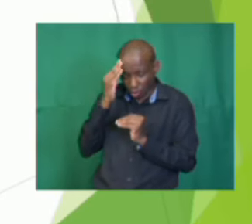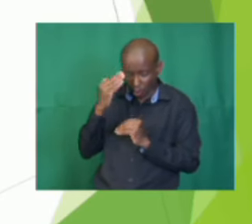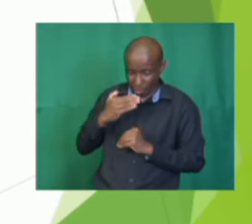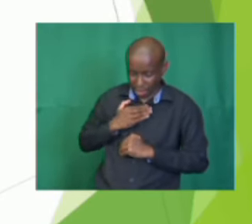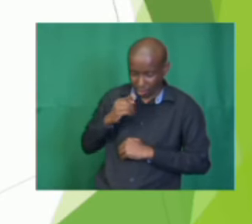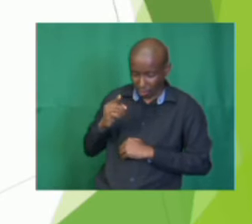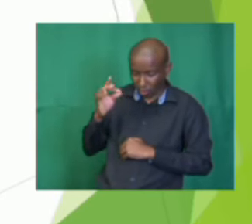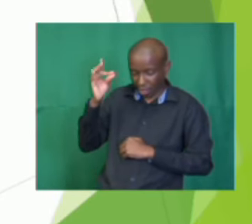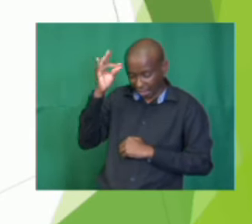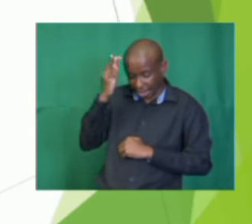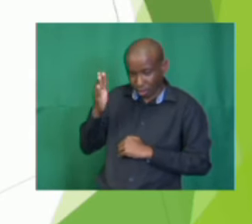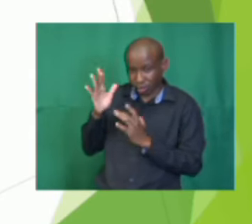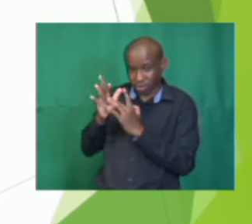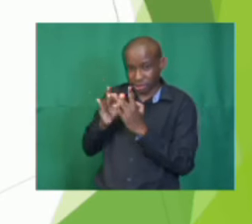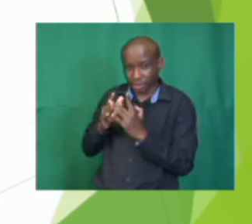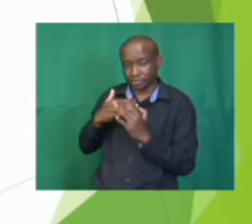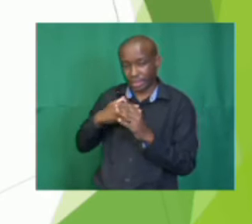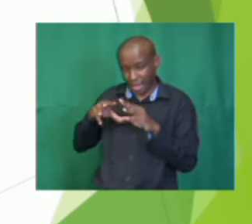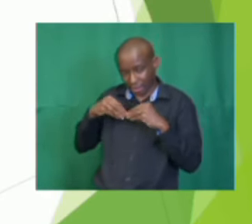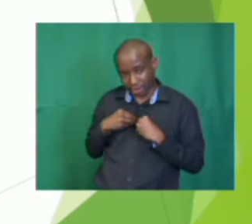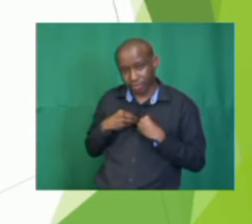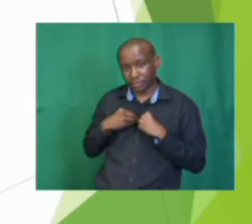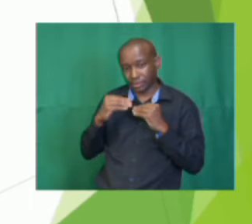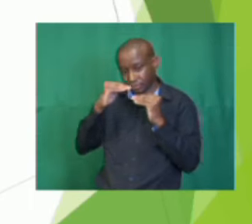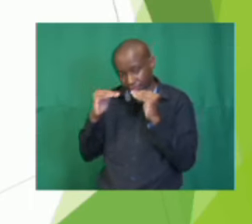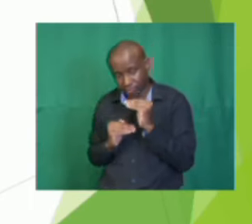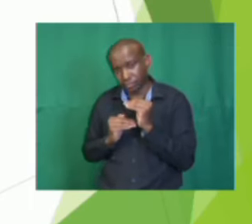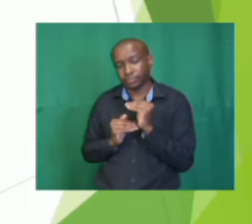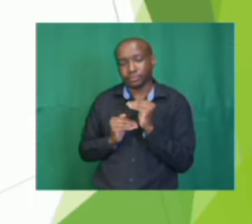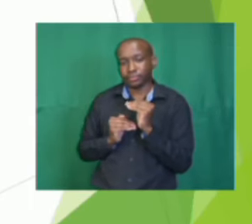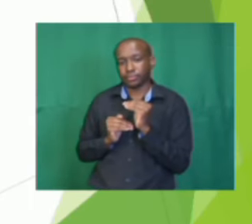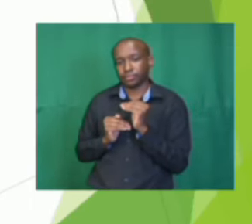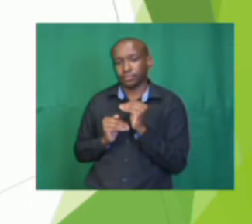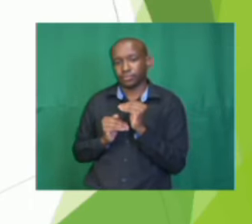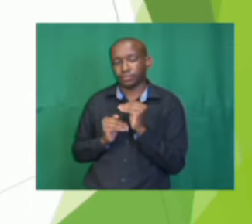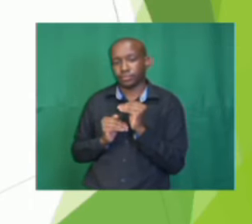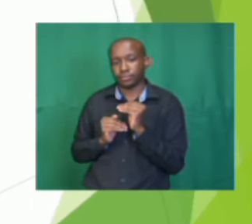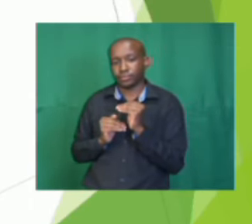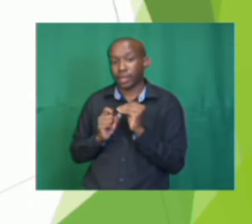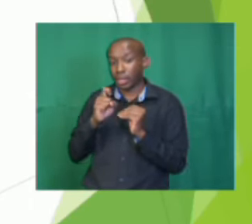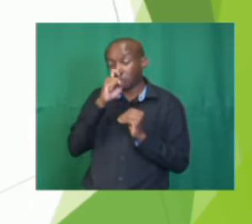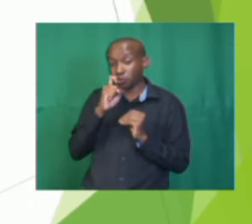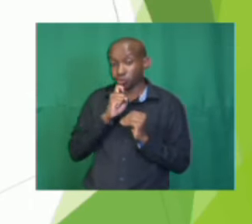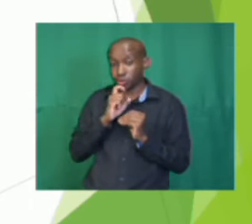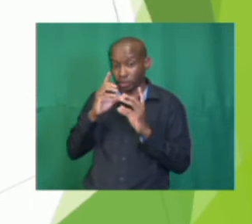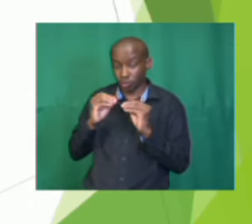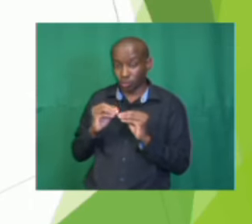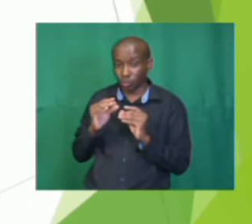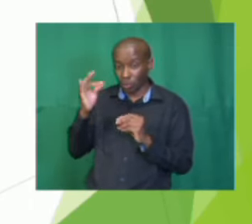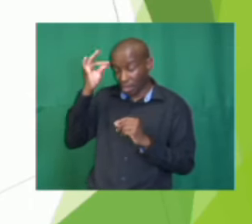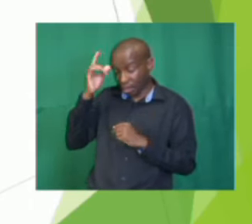accepting him as king. In Judaism, that is what people will do to